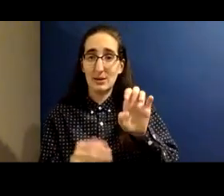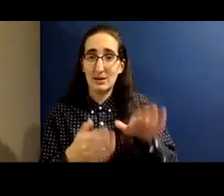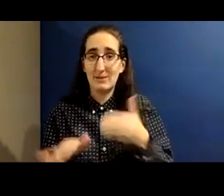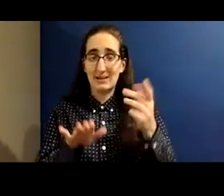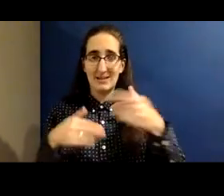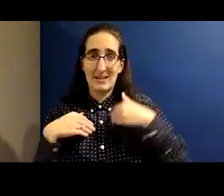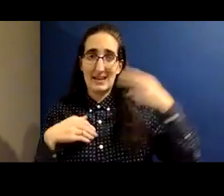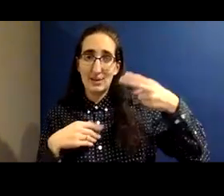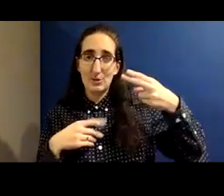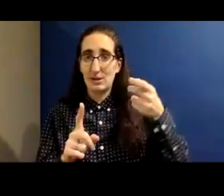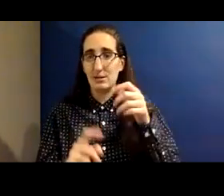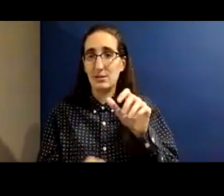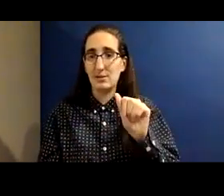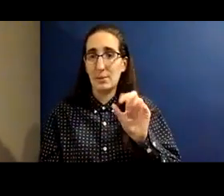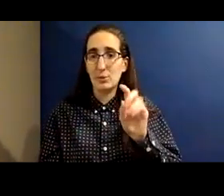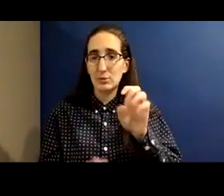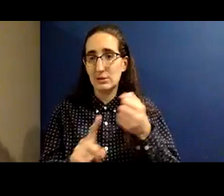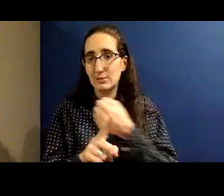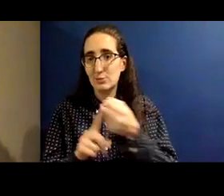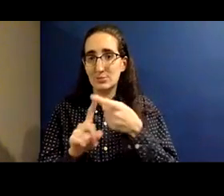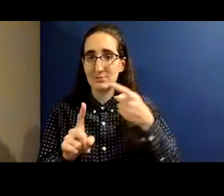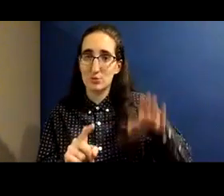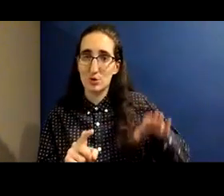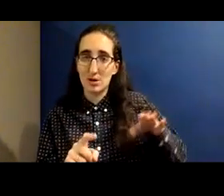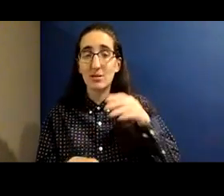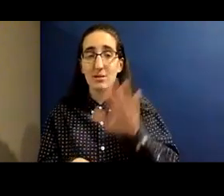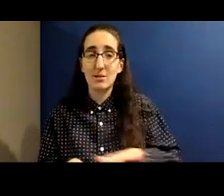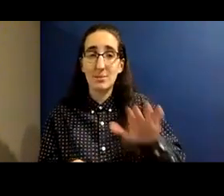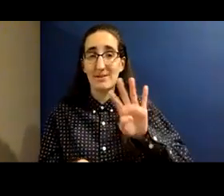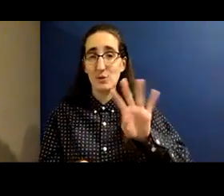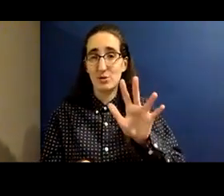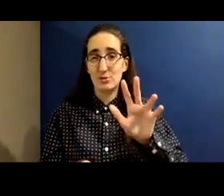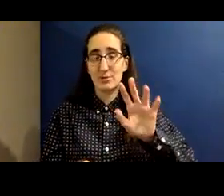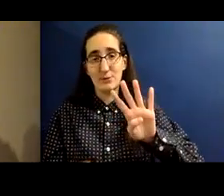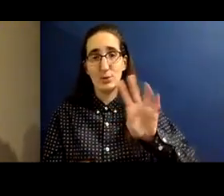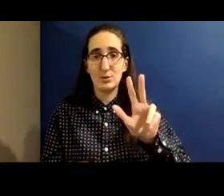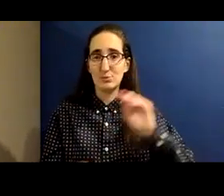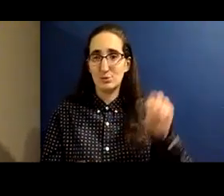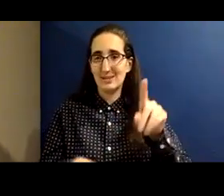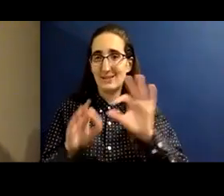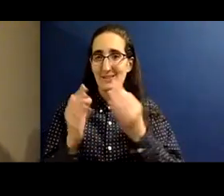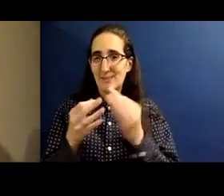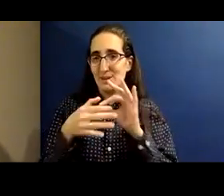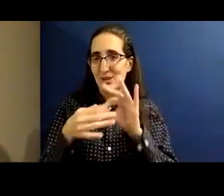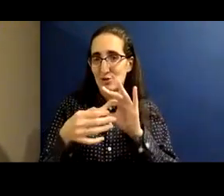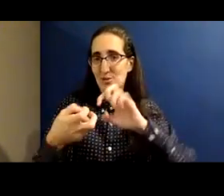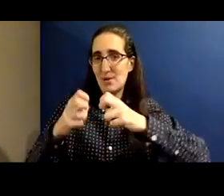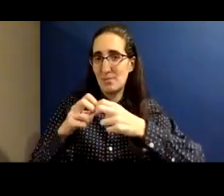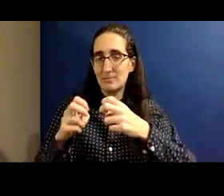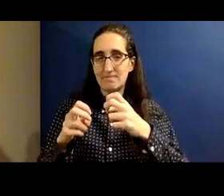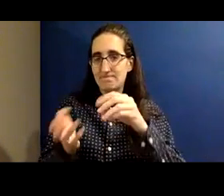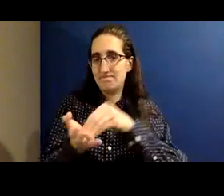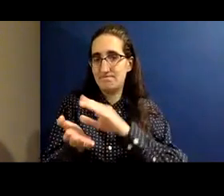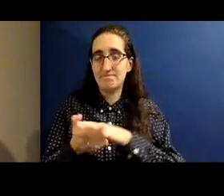of abuse as a child. And about 43%, a family relationship problem was indicated. And